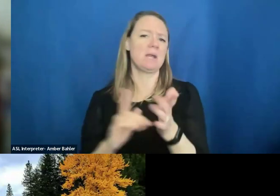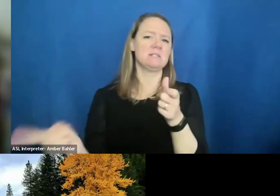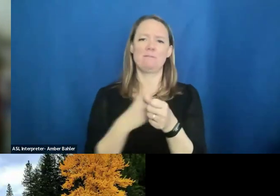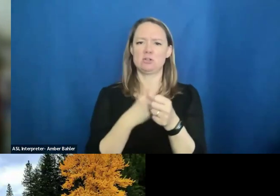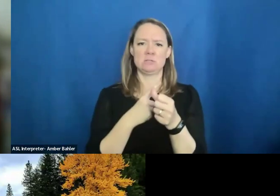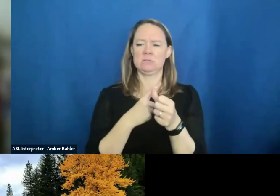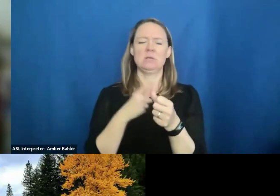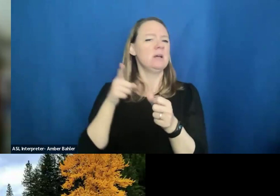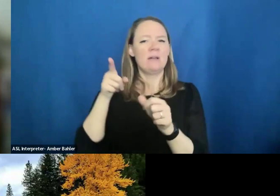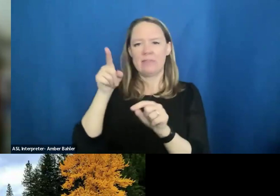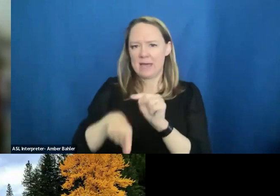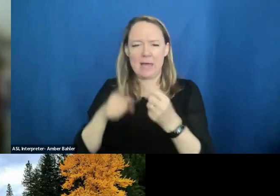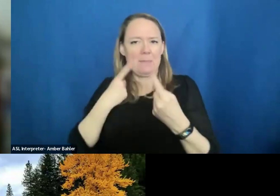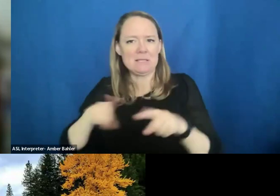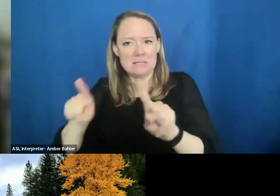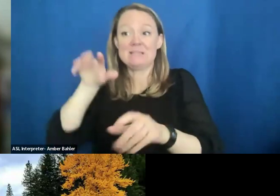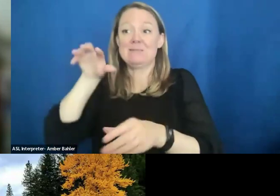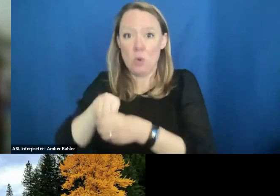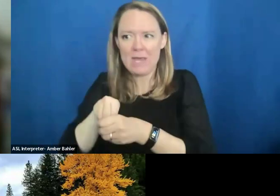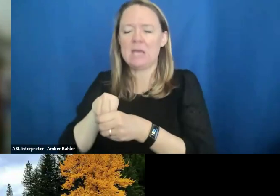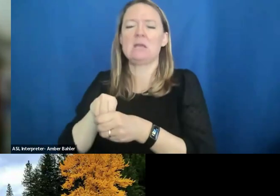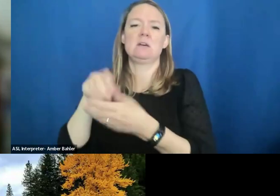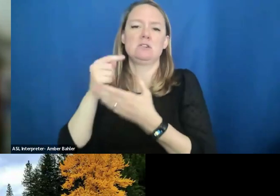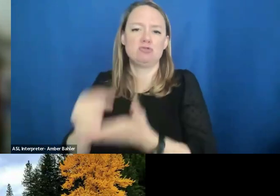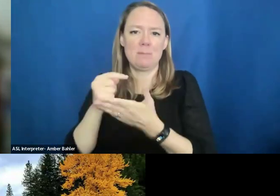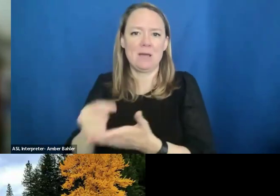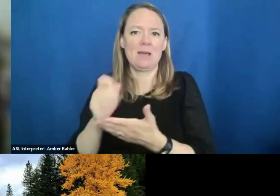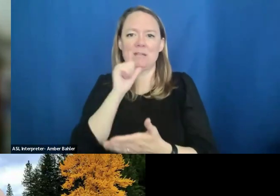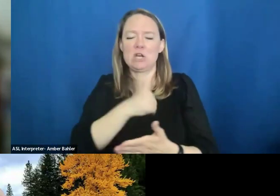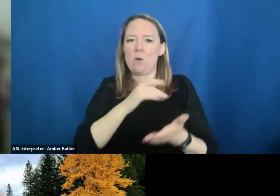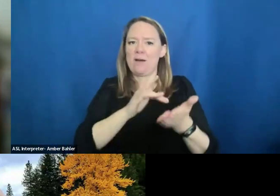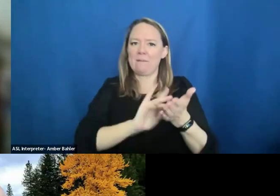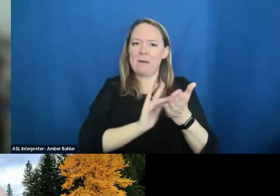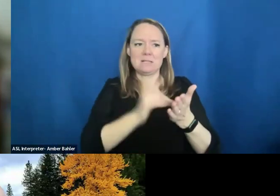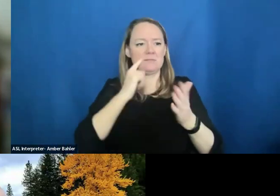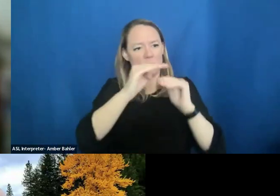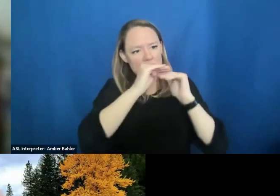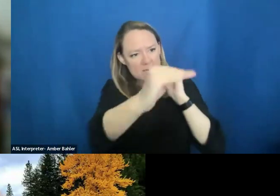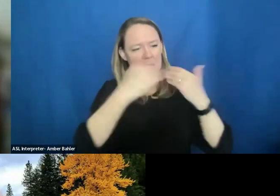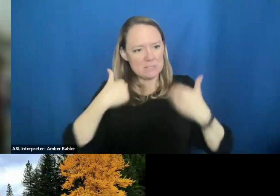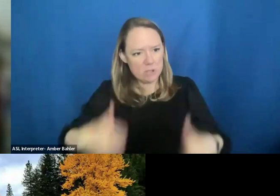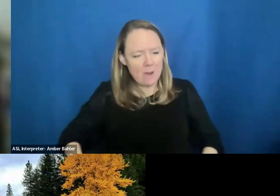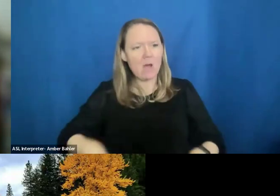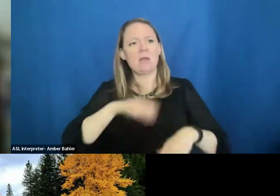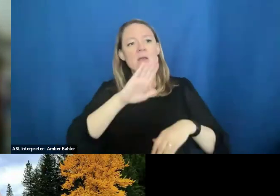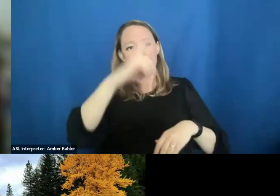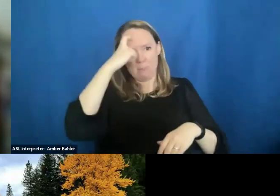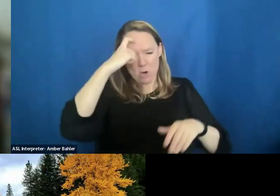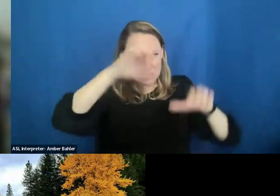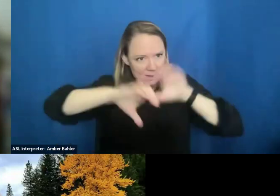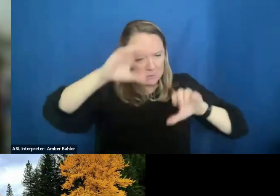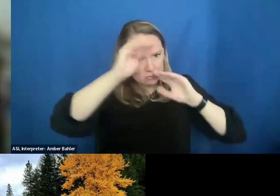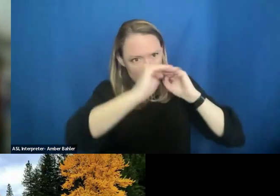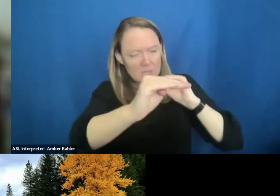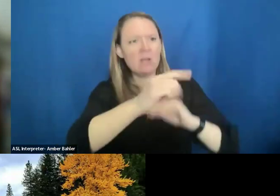they have medications to stabilize their biology, stabilize their brain chemistry, feel like they're present and, you